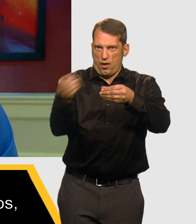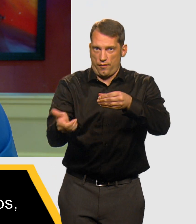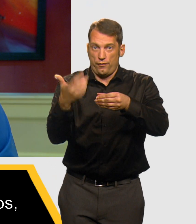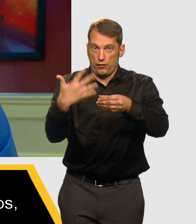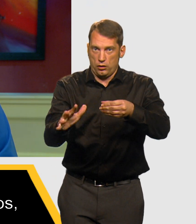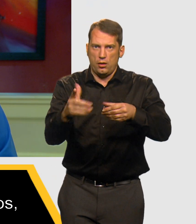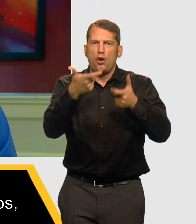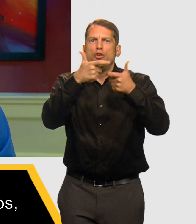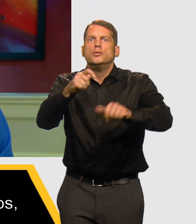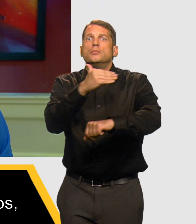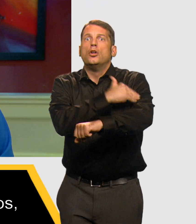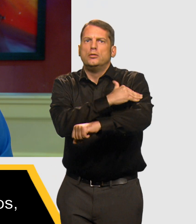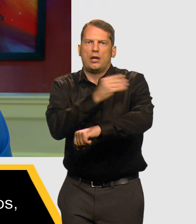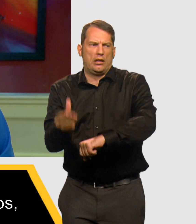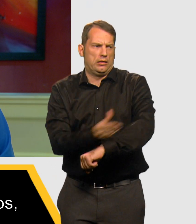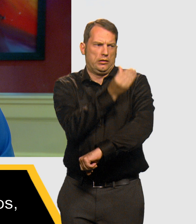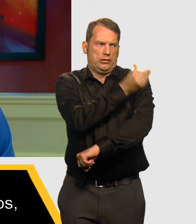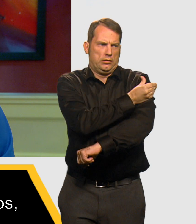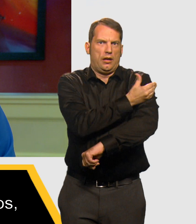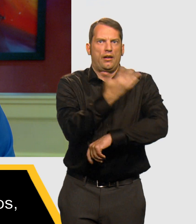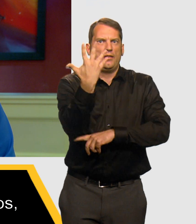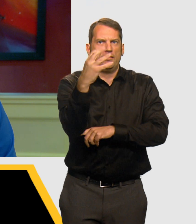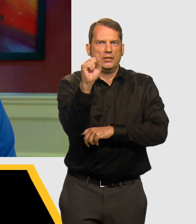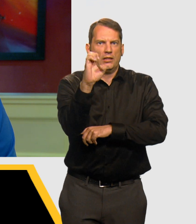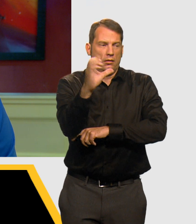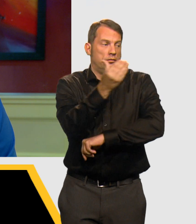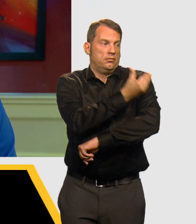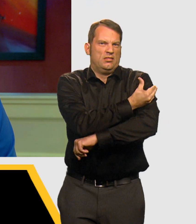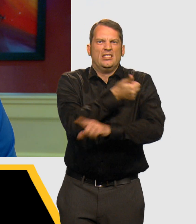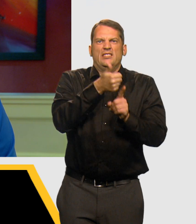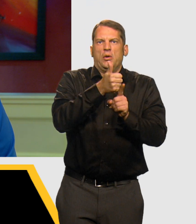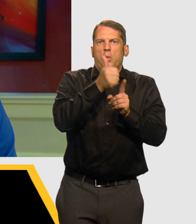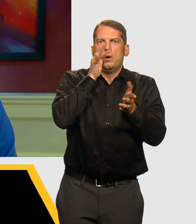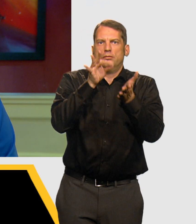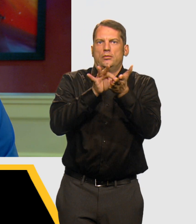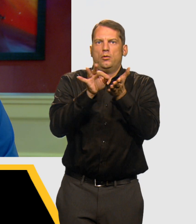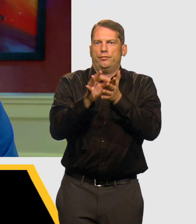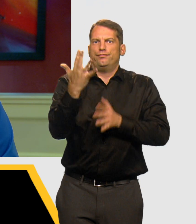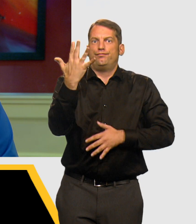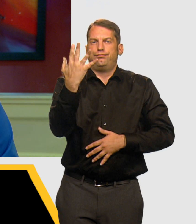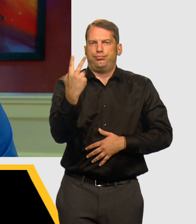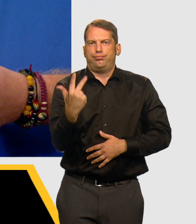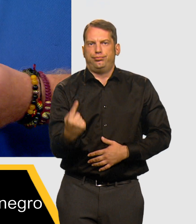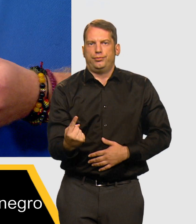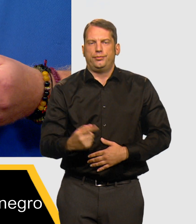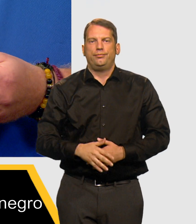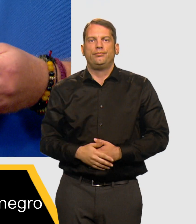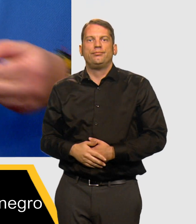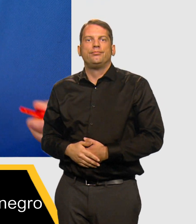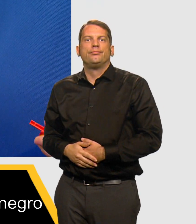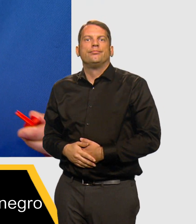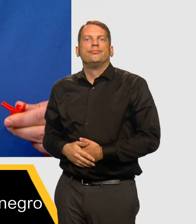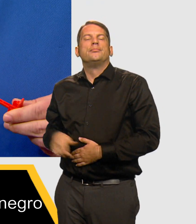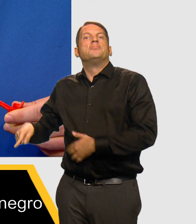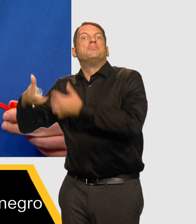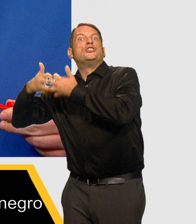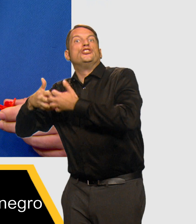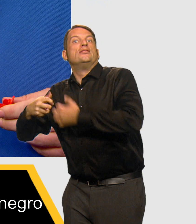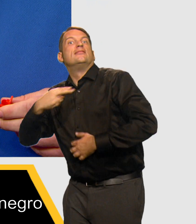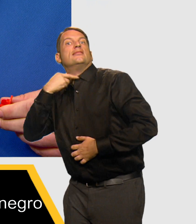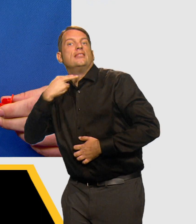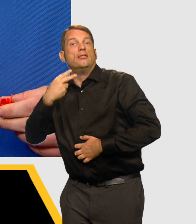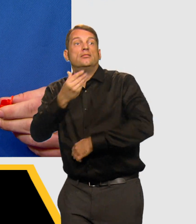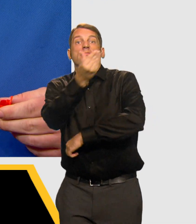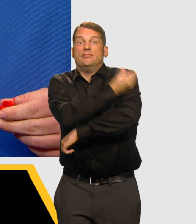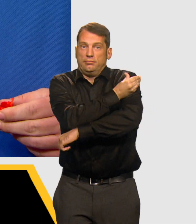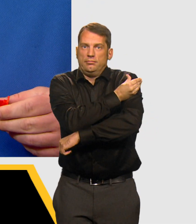Remove the red tab and inject the person in a large muscle for 5 seconds as the device counts down. To inject, place